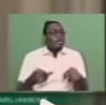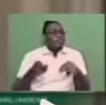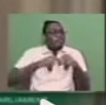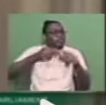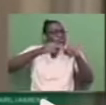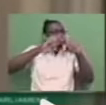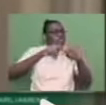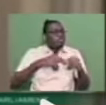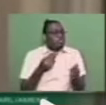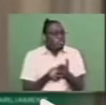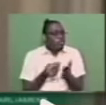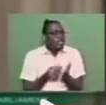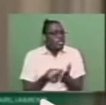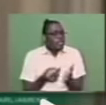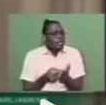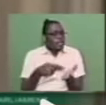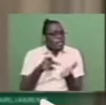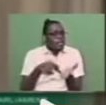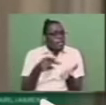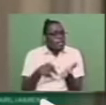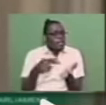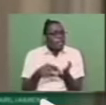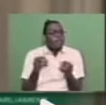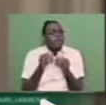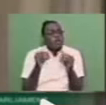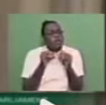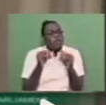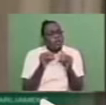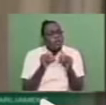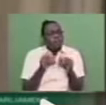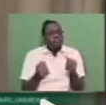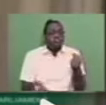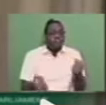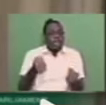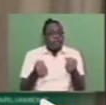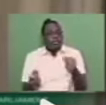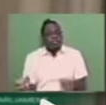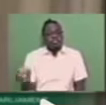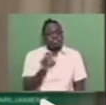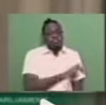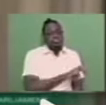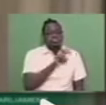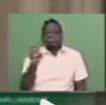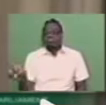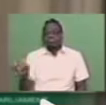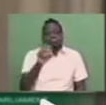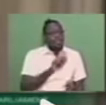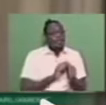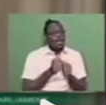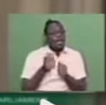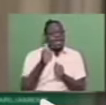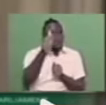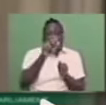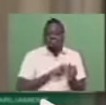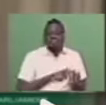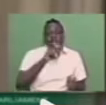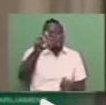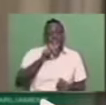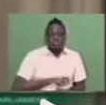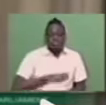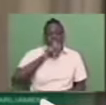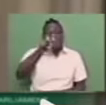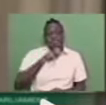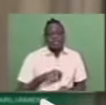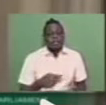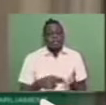prices than persons situated in areas on the West Coast and San Fernando area. Will this